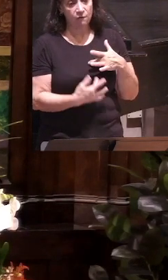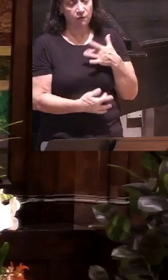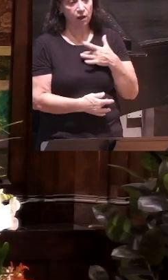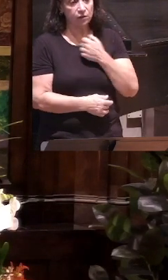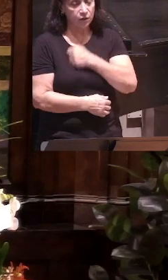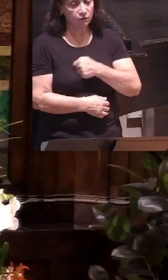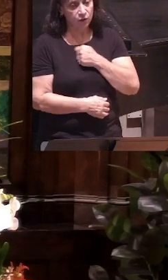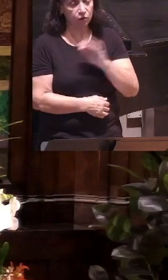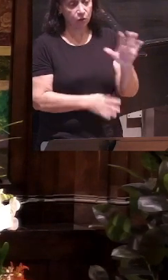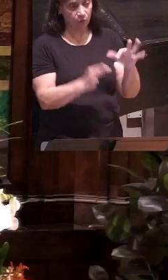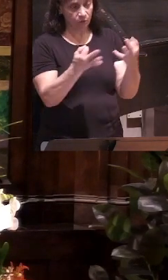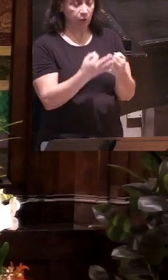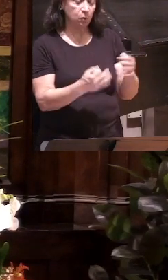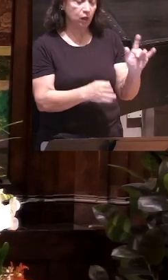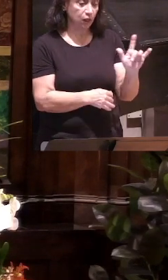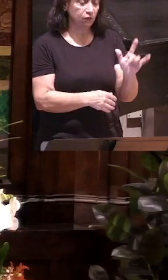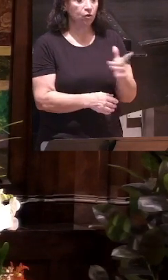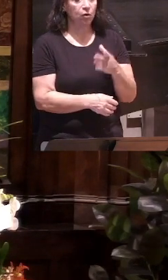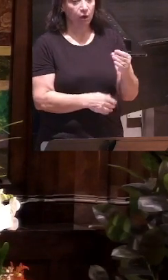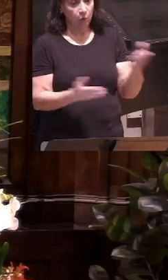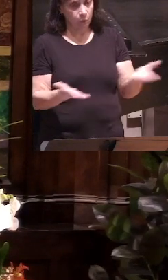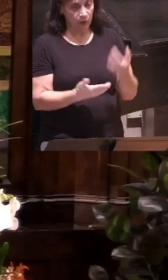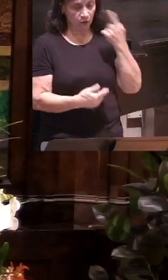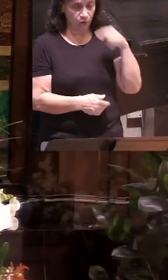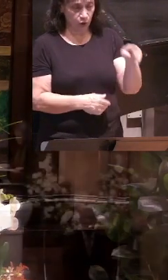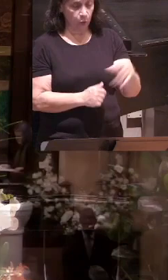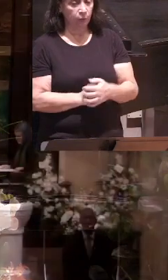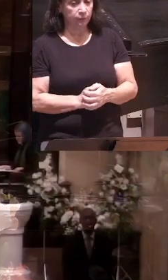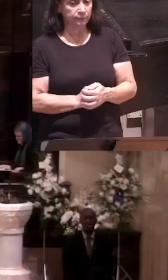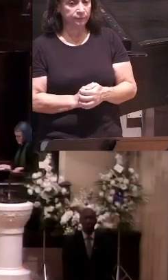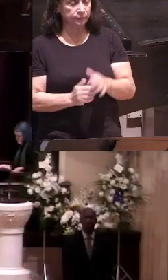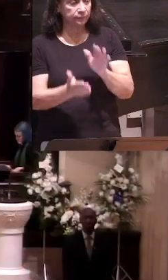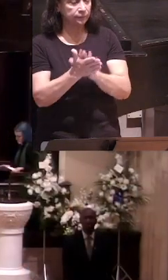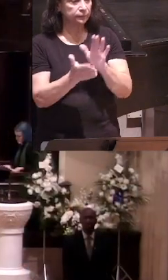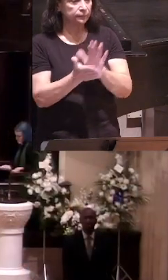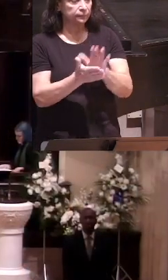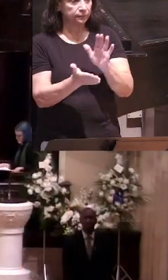family. We love you and we will be here for you.